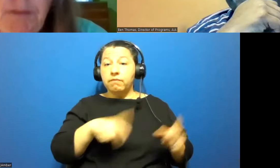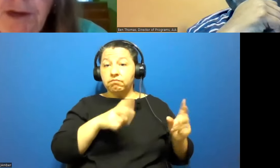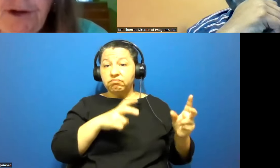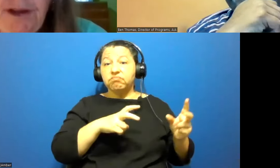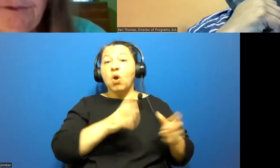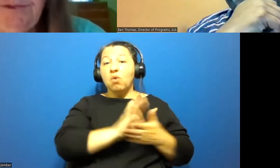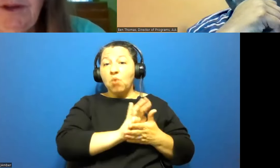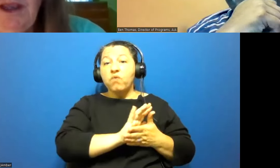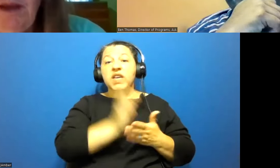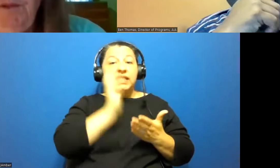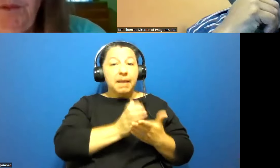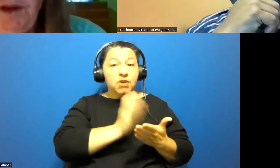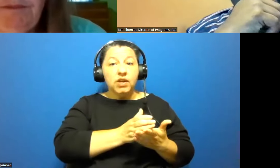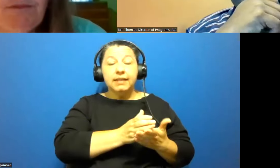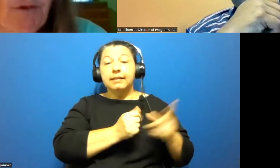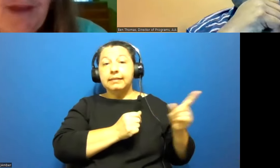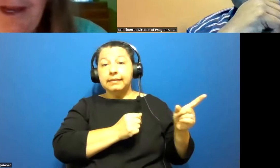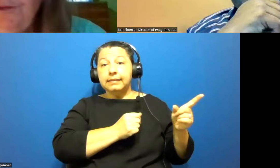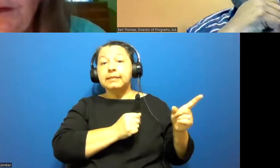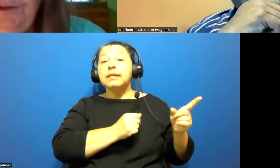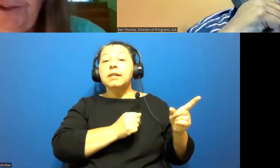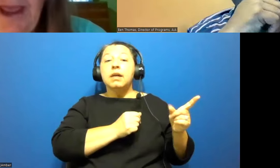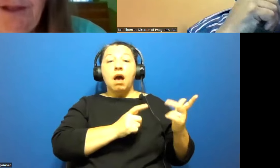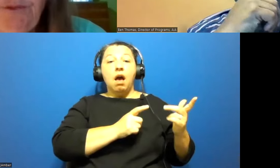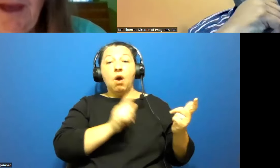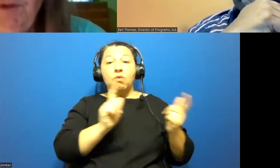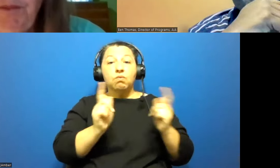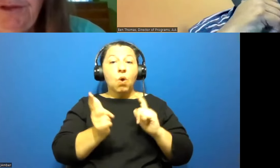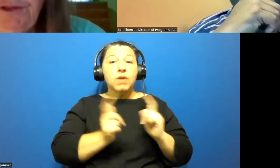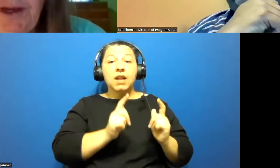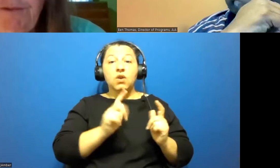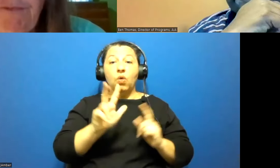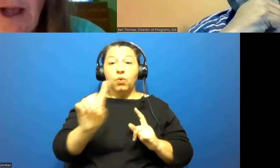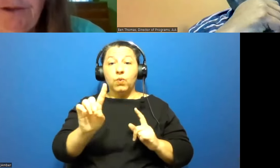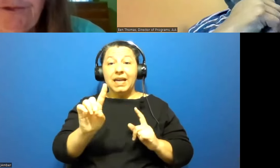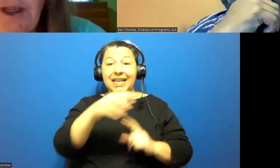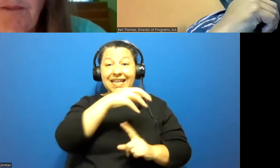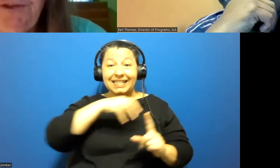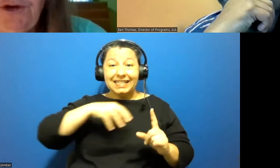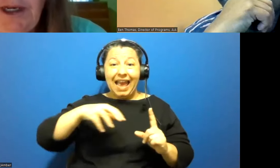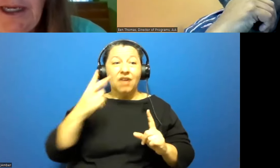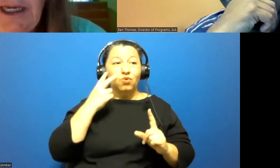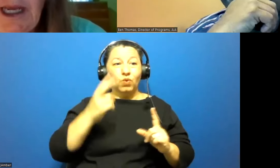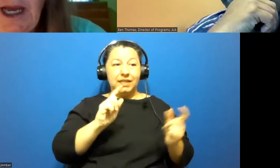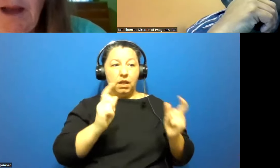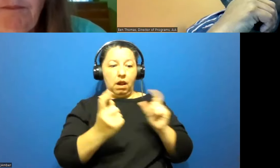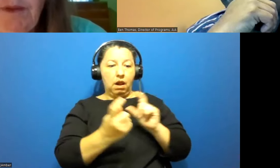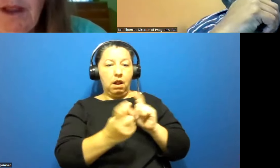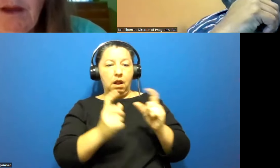put images, we've put rotating 3D scans. We haven't put the 3D files, but